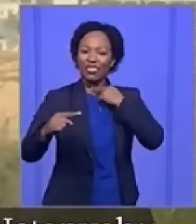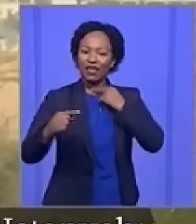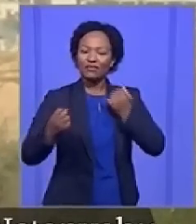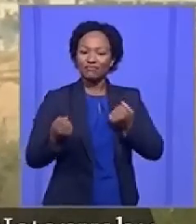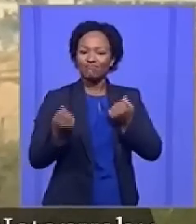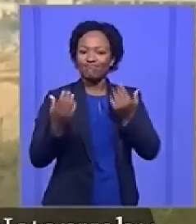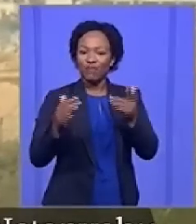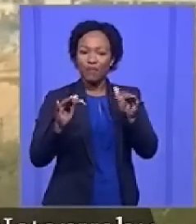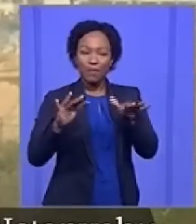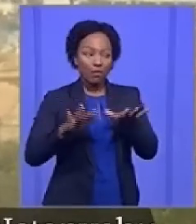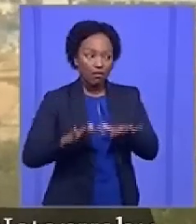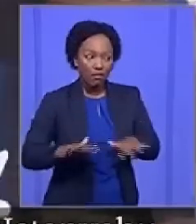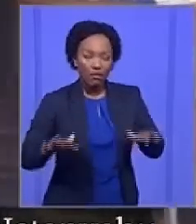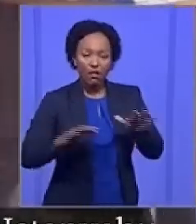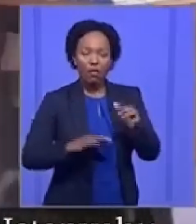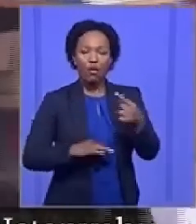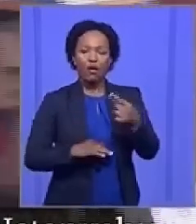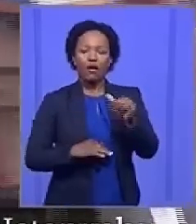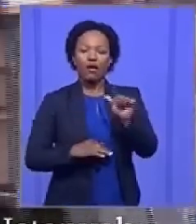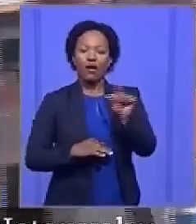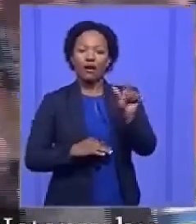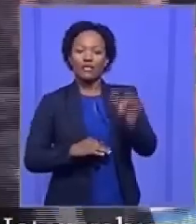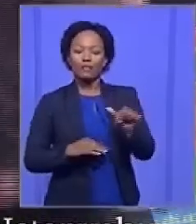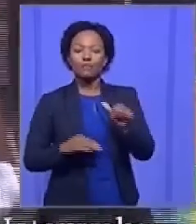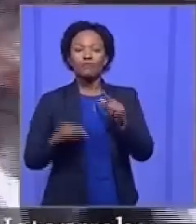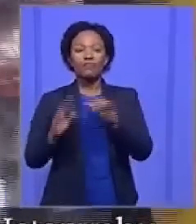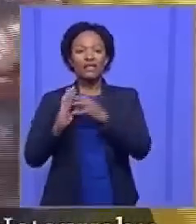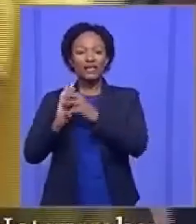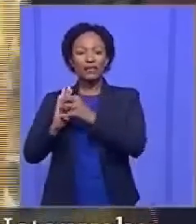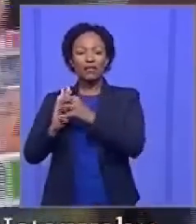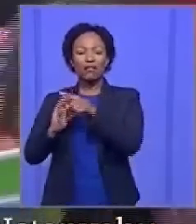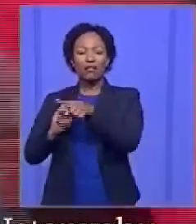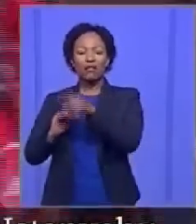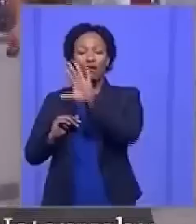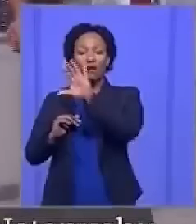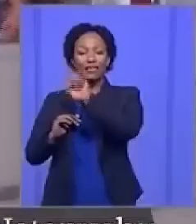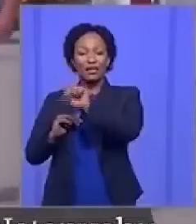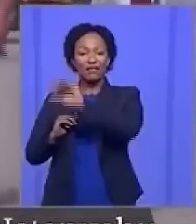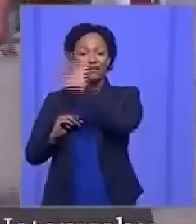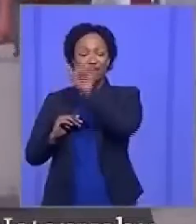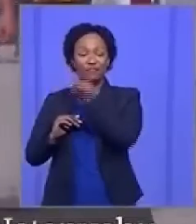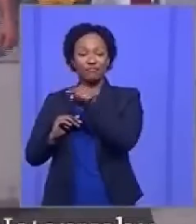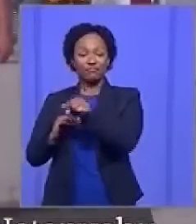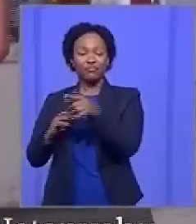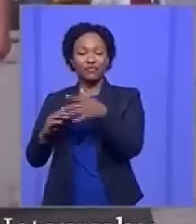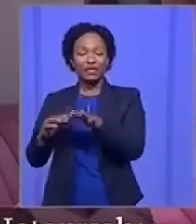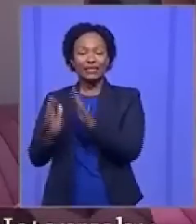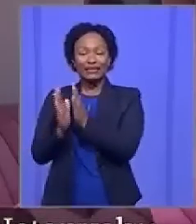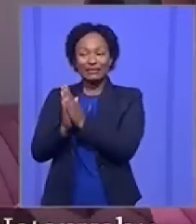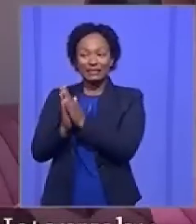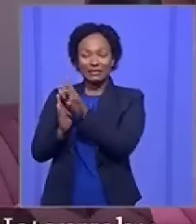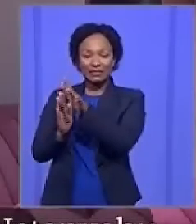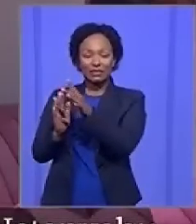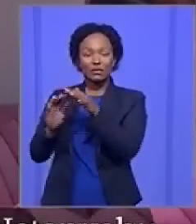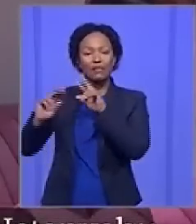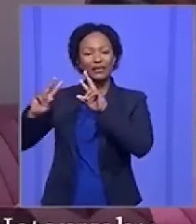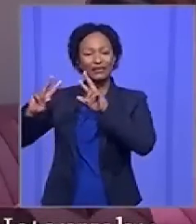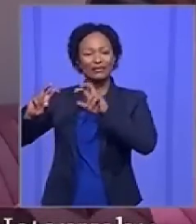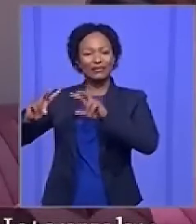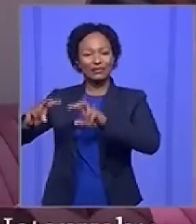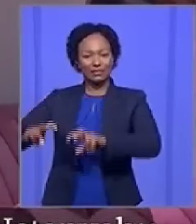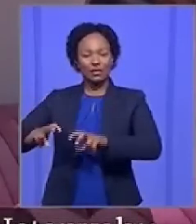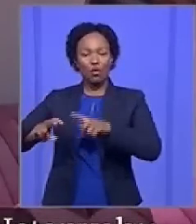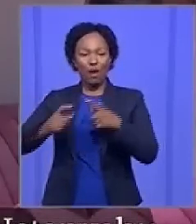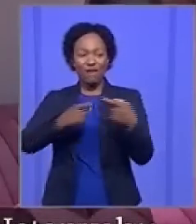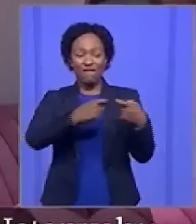haholoholo mothopong wa Gaza. Dinaha tse kang Afrika Borwa di ipileditse lekgotleng la matjhaba la ditlolo tsa molao ho fuputsa ditlolo tsa